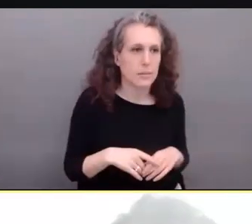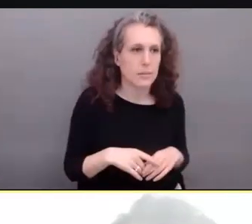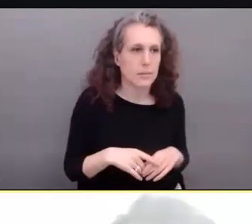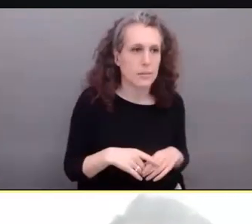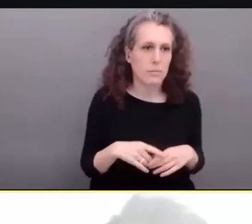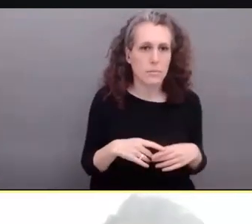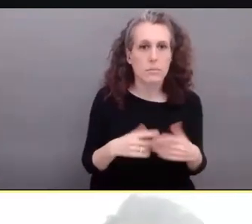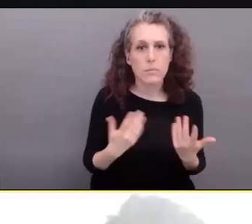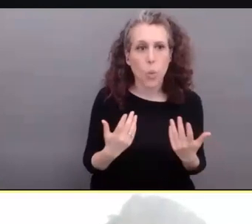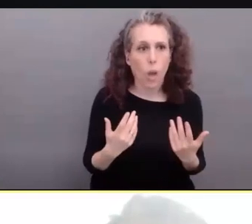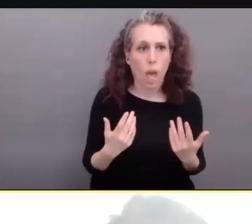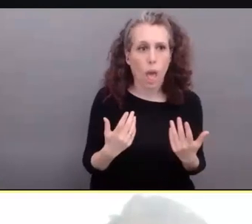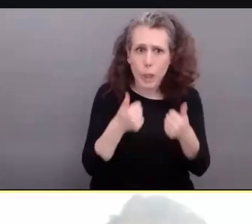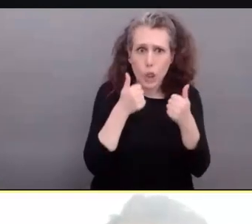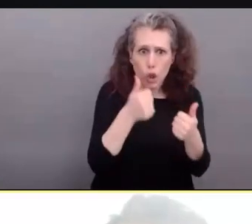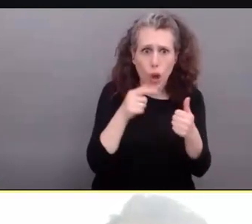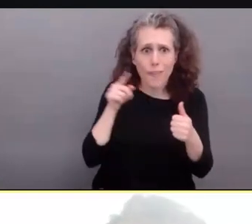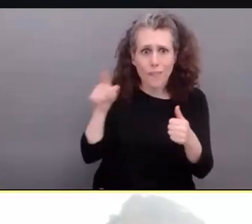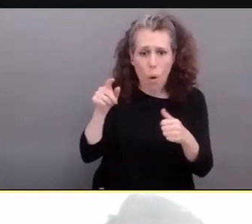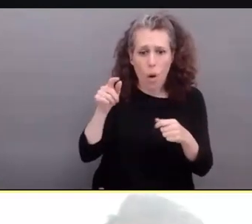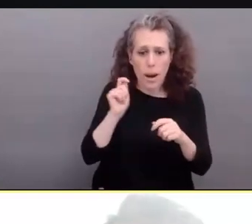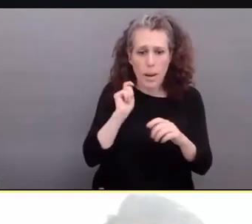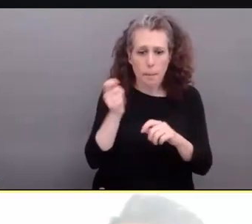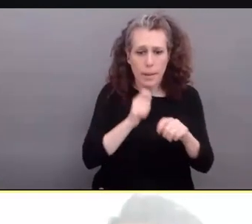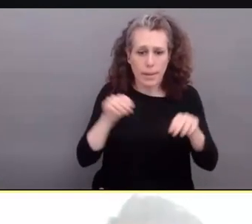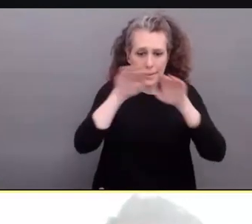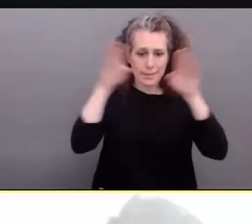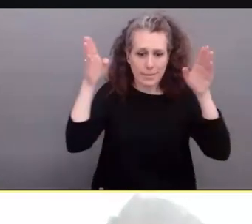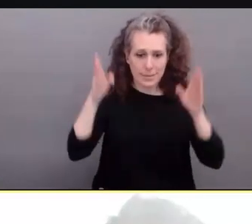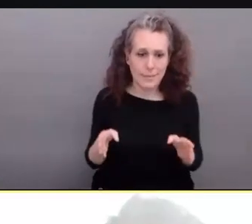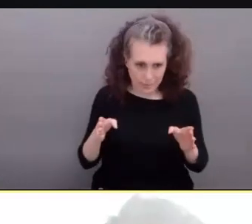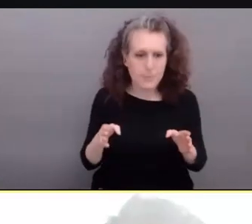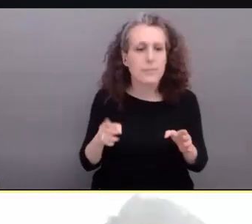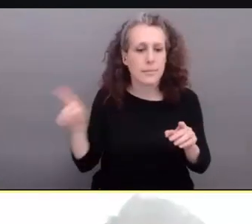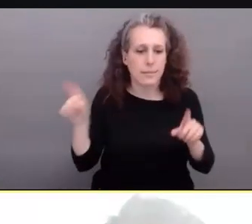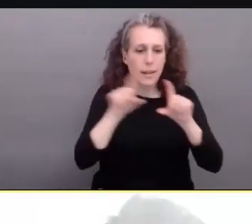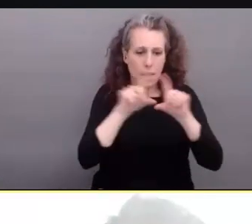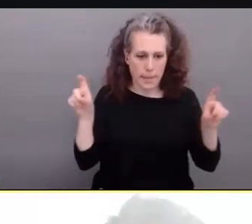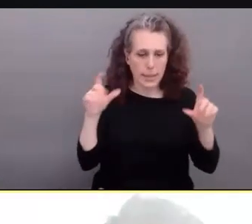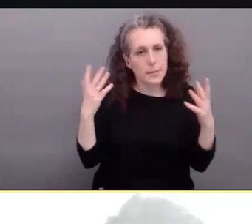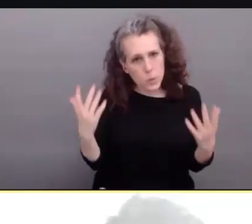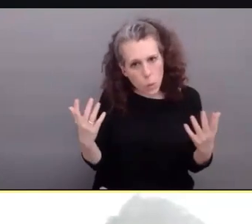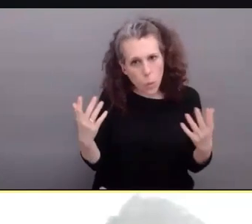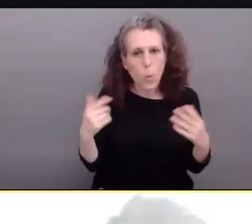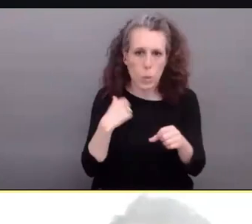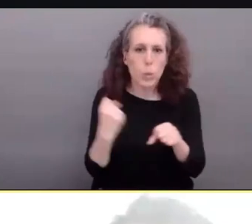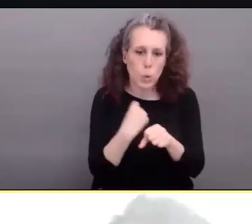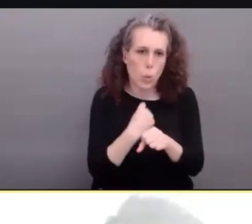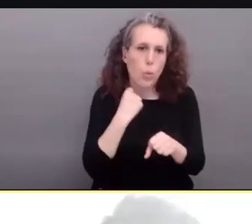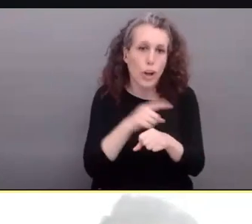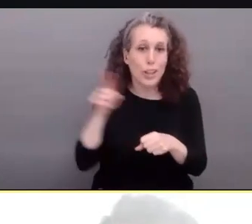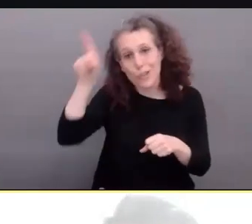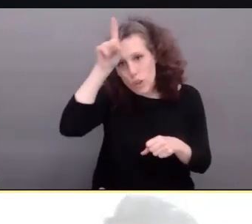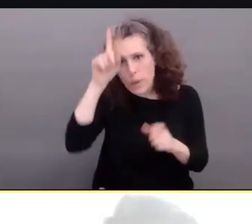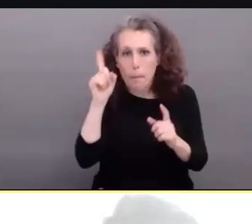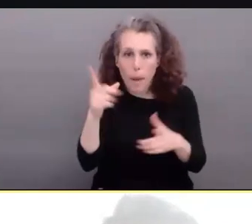certainty for the building industry, because if you're a company which is, let's say, doing work in Germany but would like